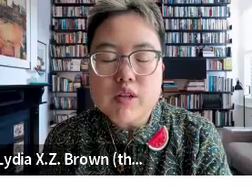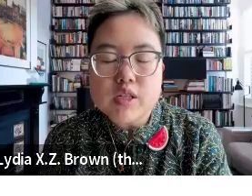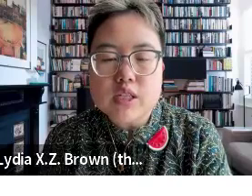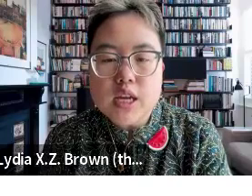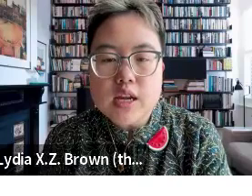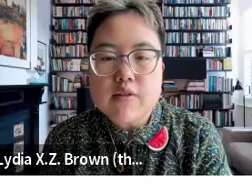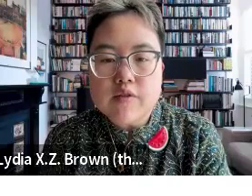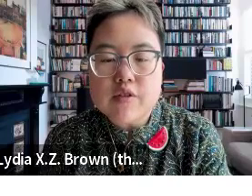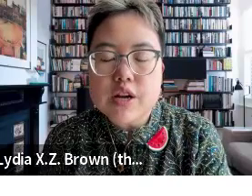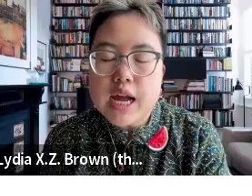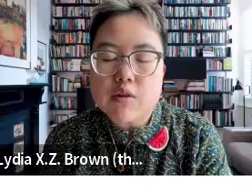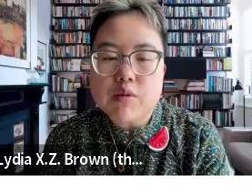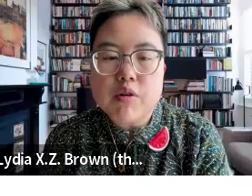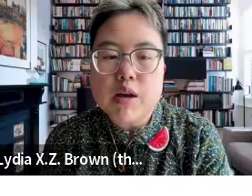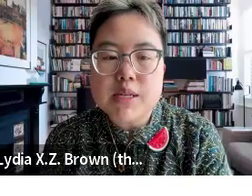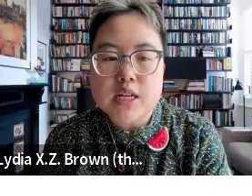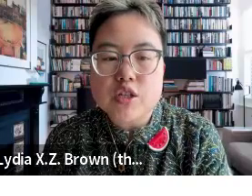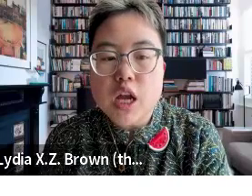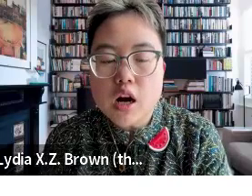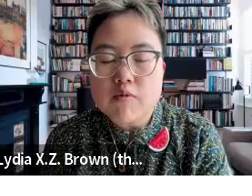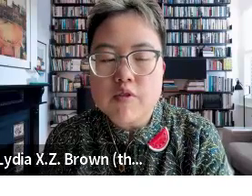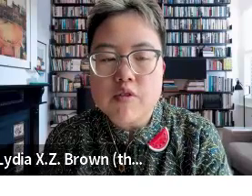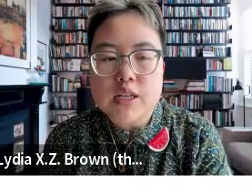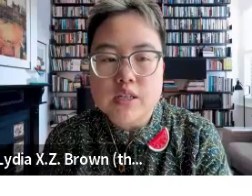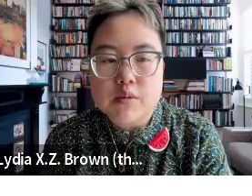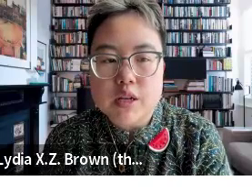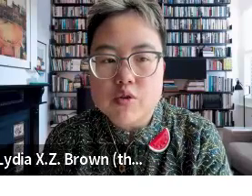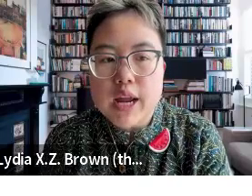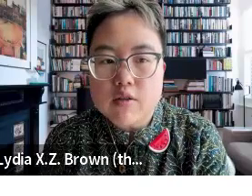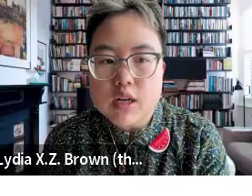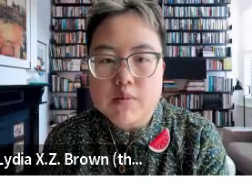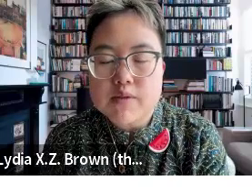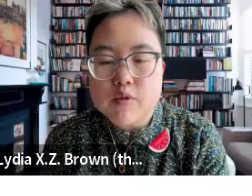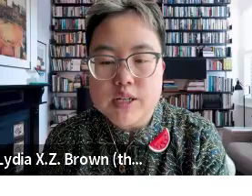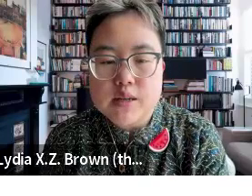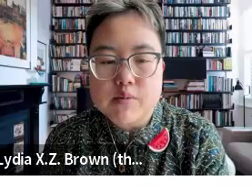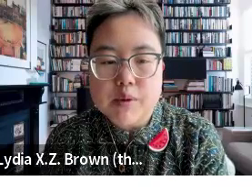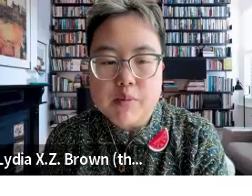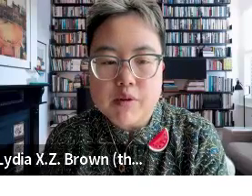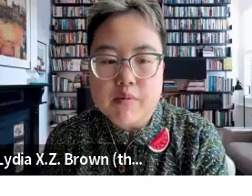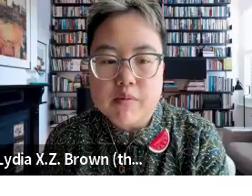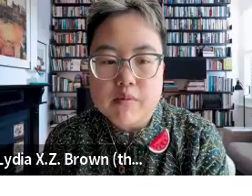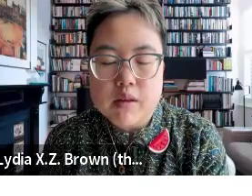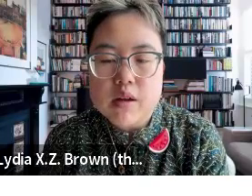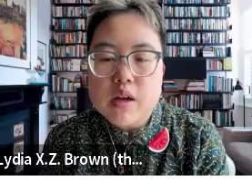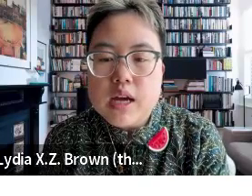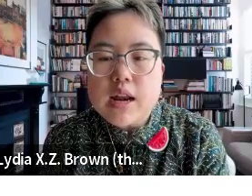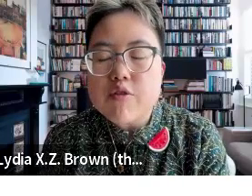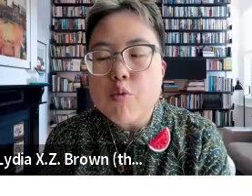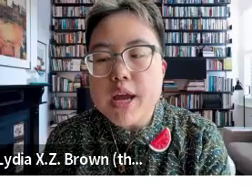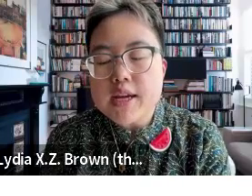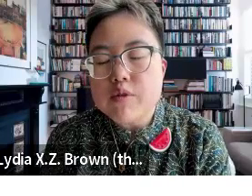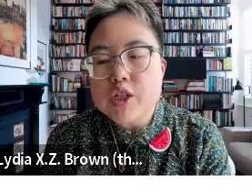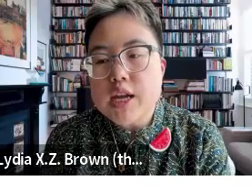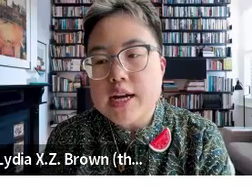will result in further inequitable and potentially harmful and discriminatory outcomes for disabled people.